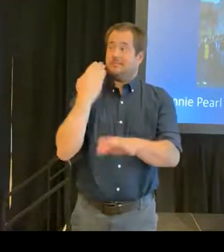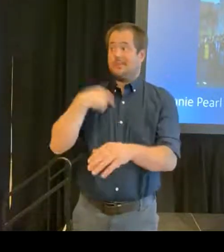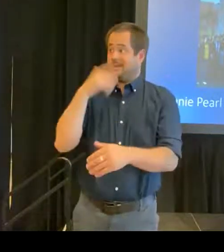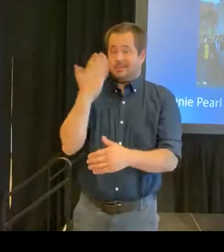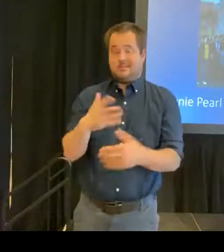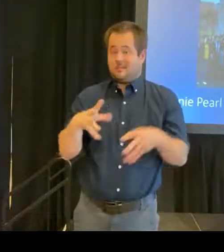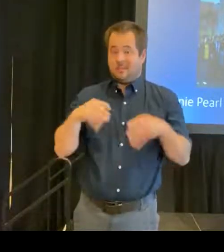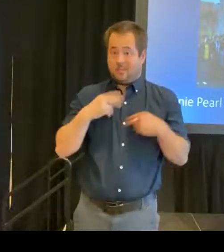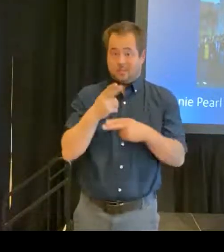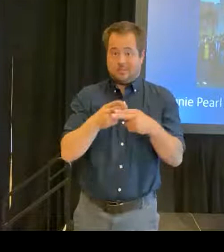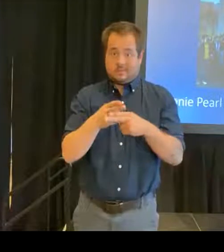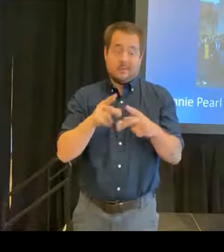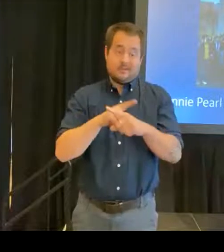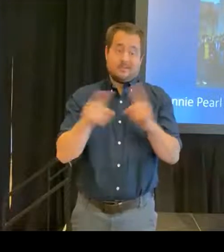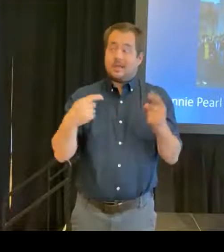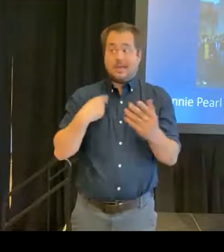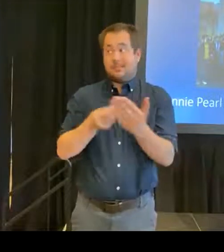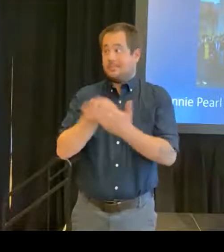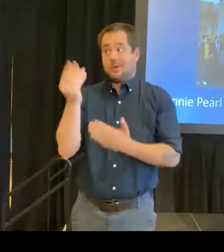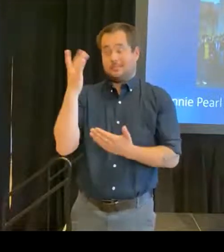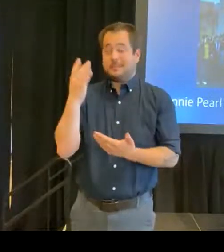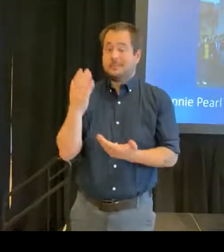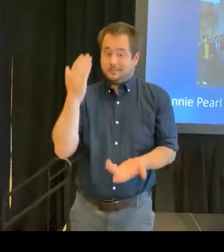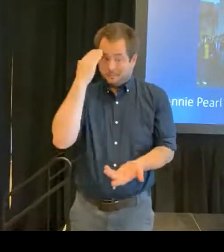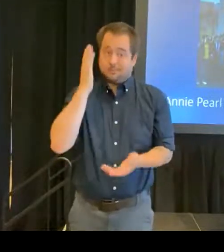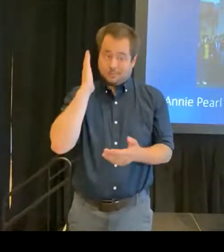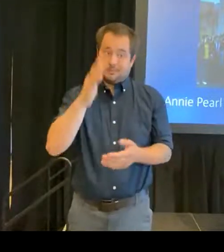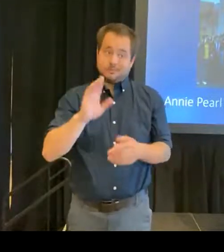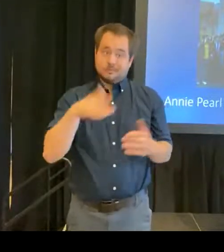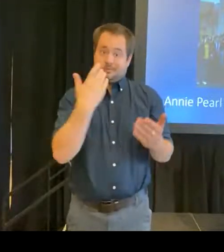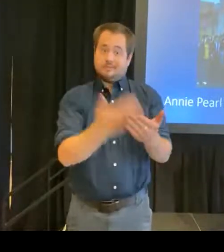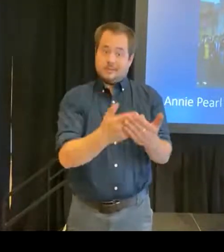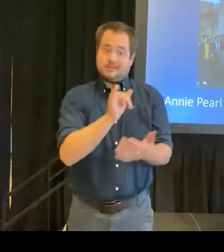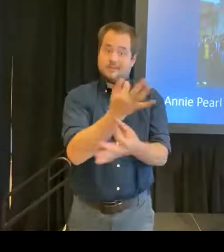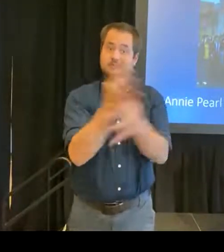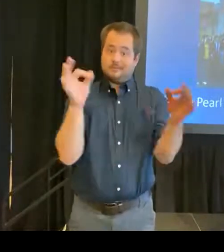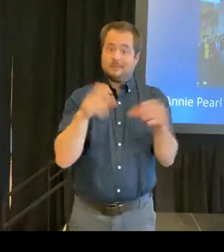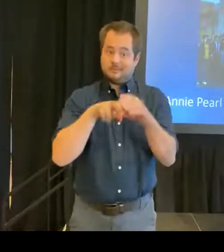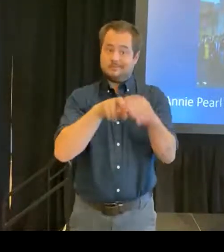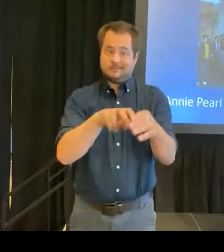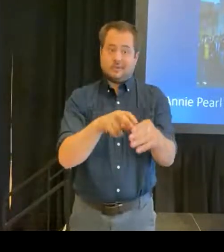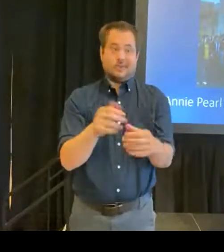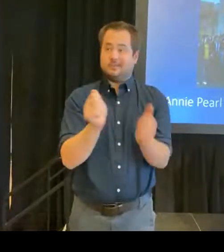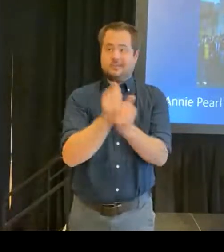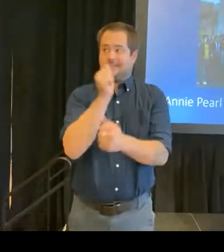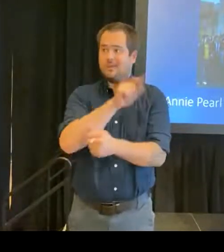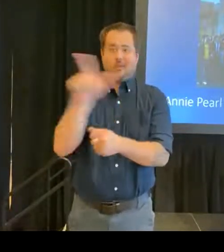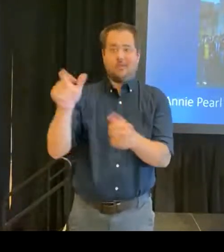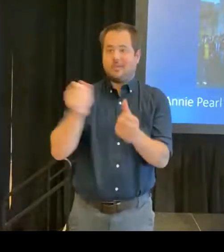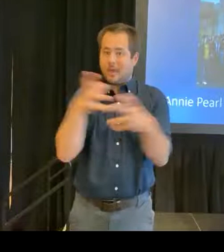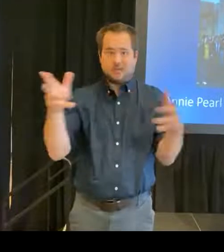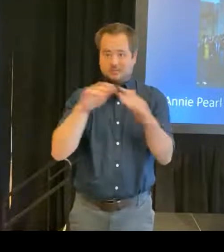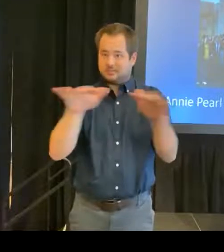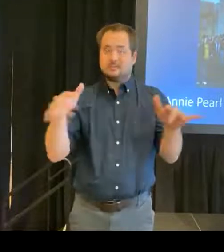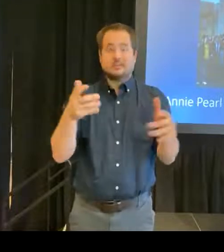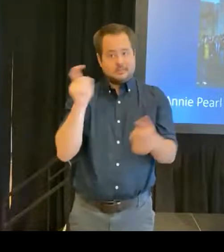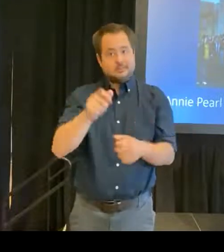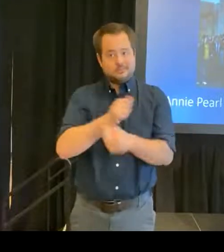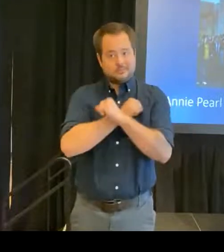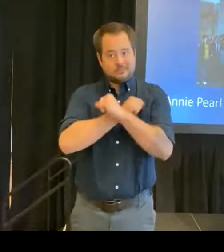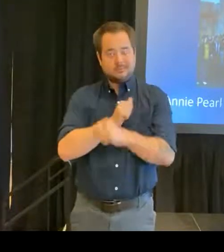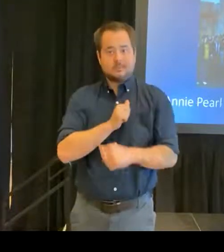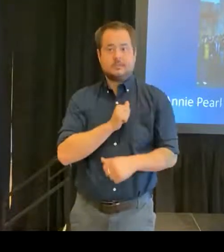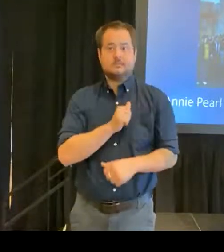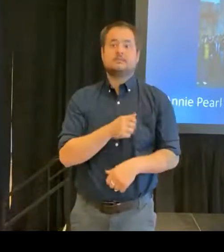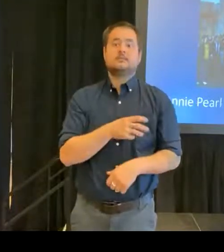bought it because I said, well, I'm gonna get on this bus. With all this stuff going on. And anyway, he said, well, you can't go because